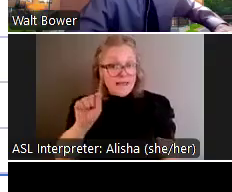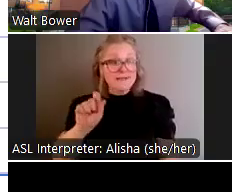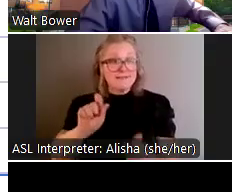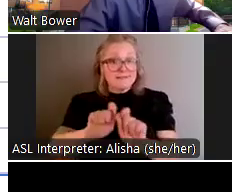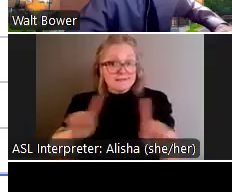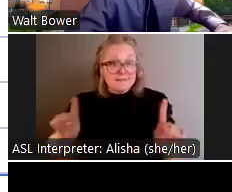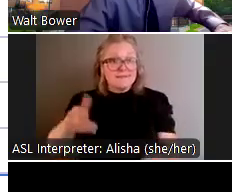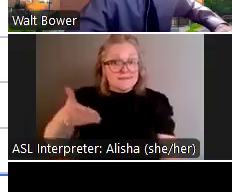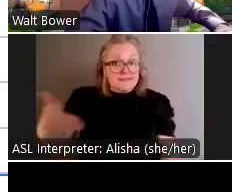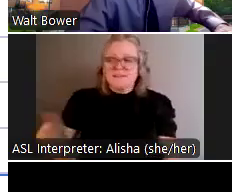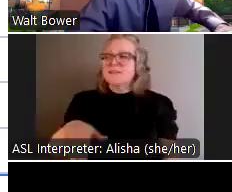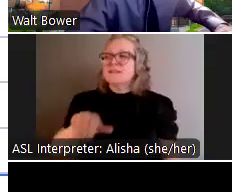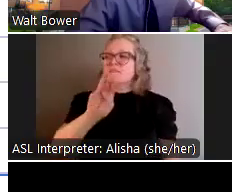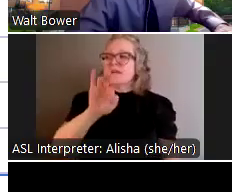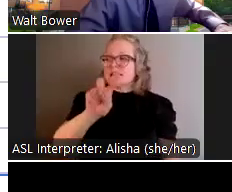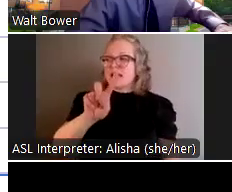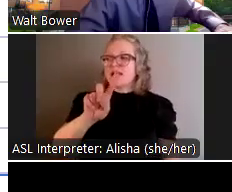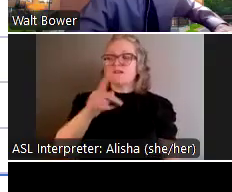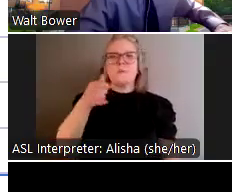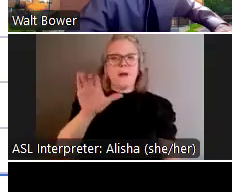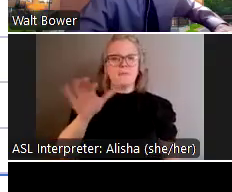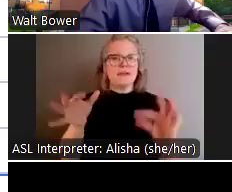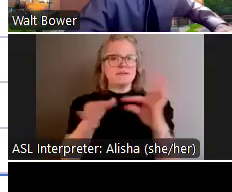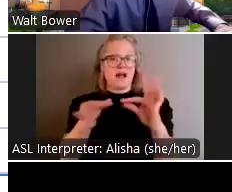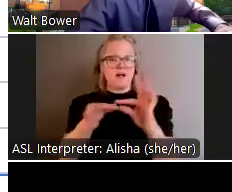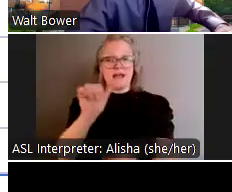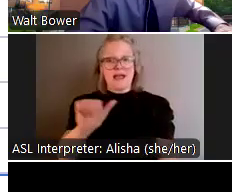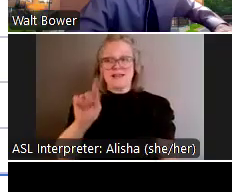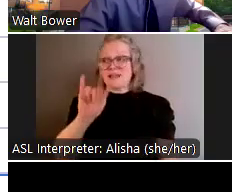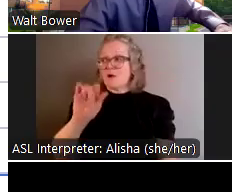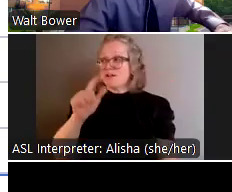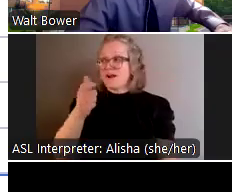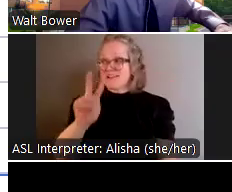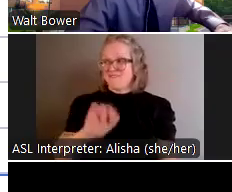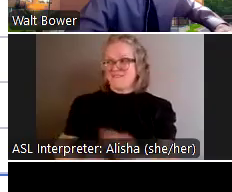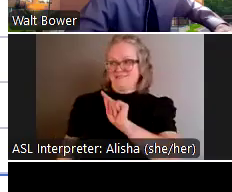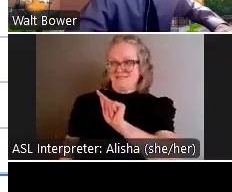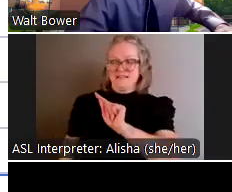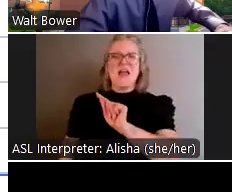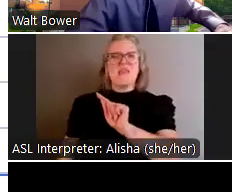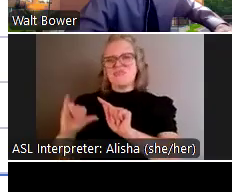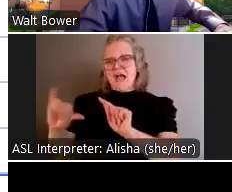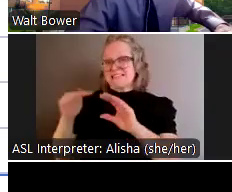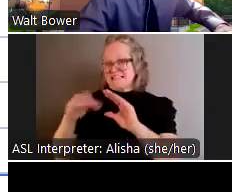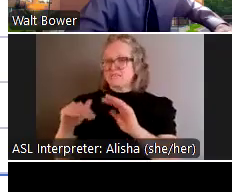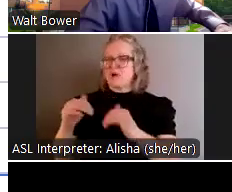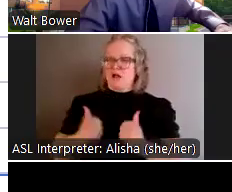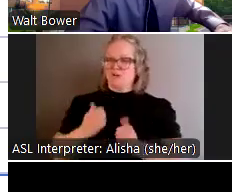comment at ky.gov. That is where you're going to want to send an email. And I can put that in the chat here in a few